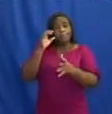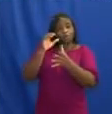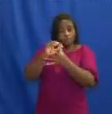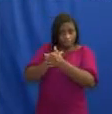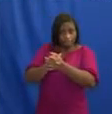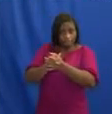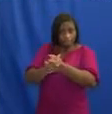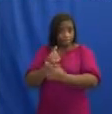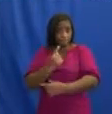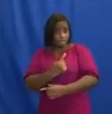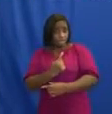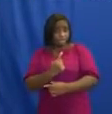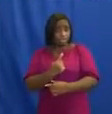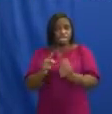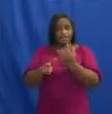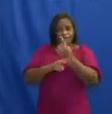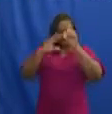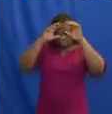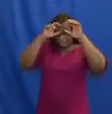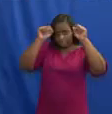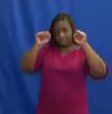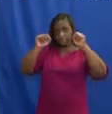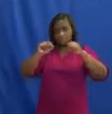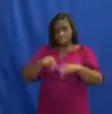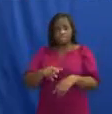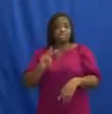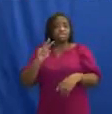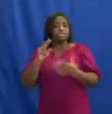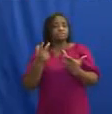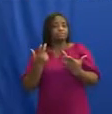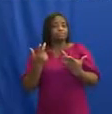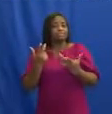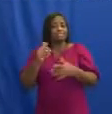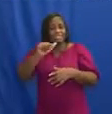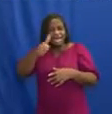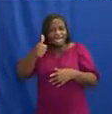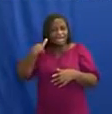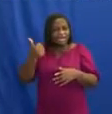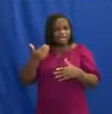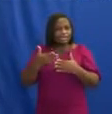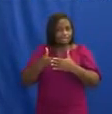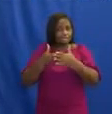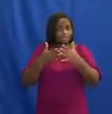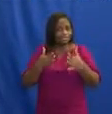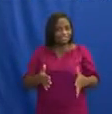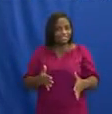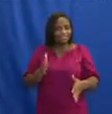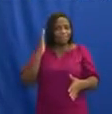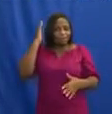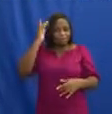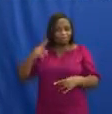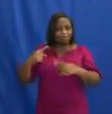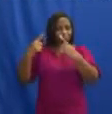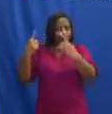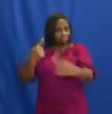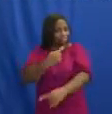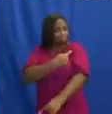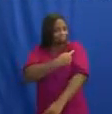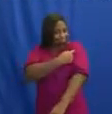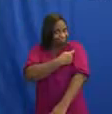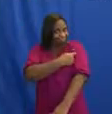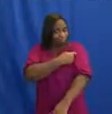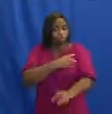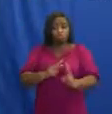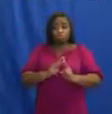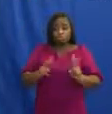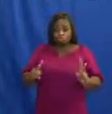first lady. Vice President me yire second lady. And in Pennyfo teacher. Be wo paniano. Na